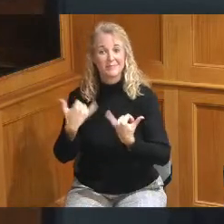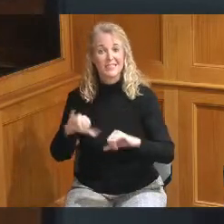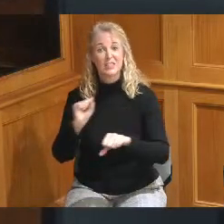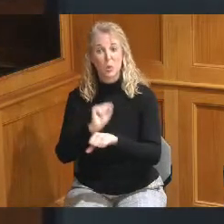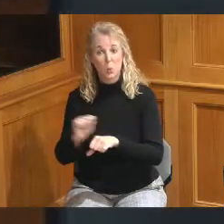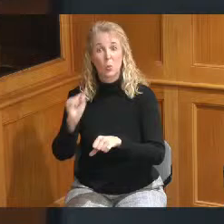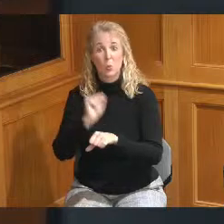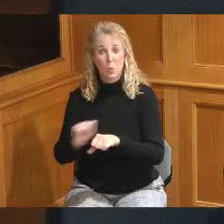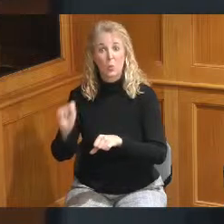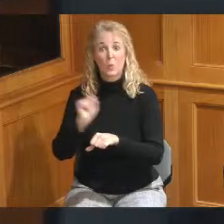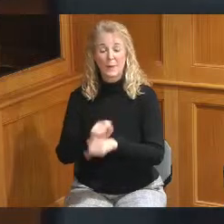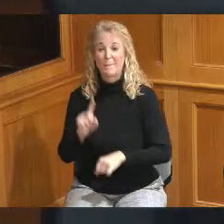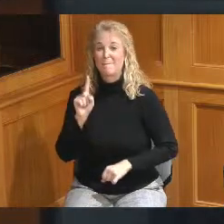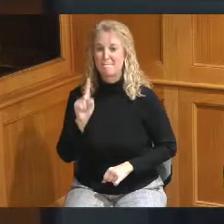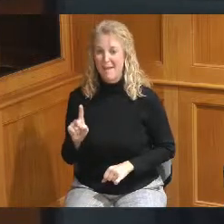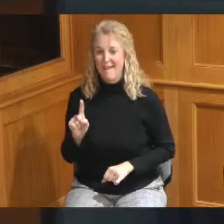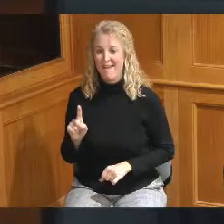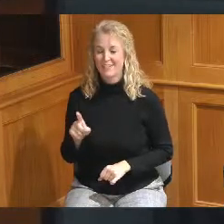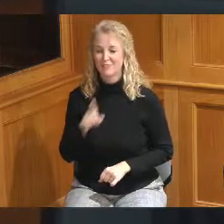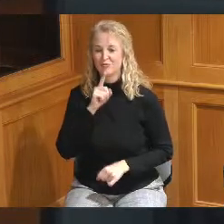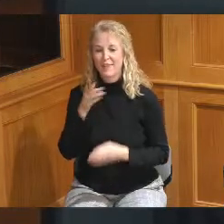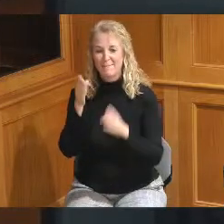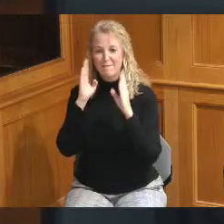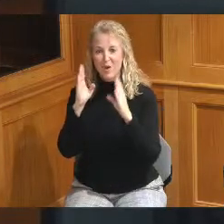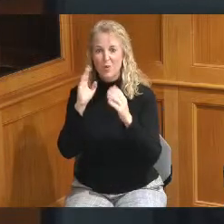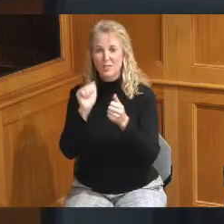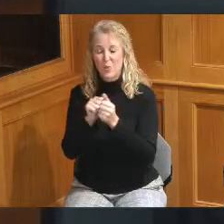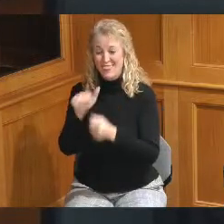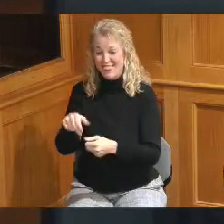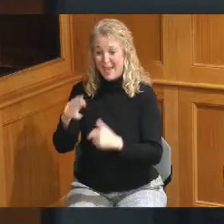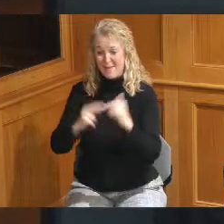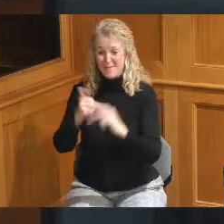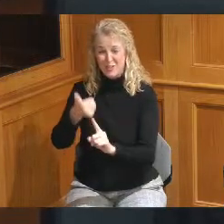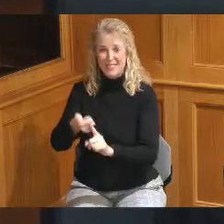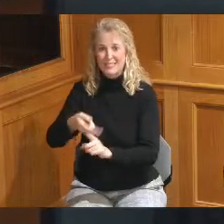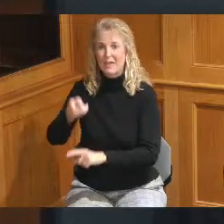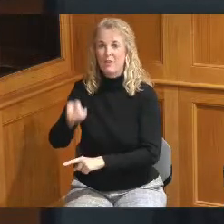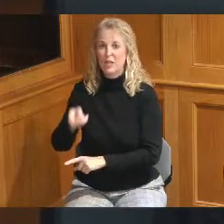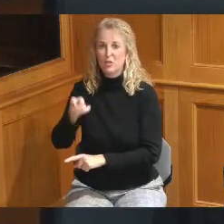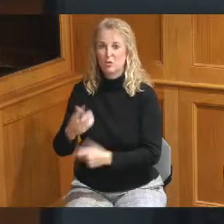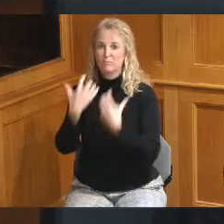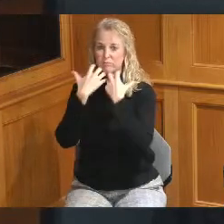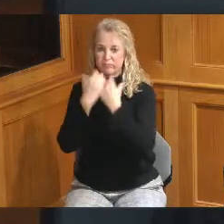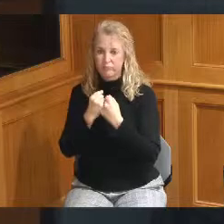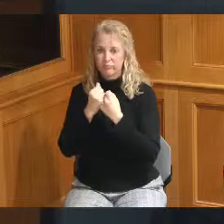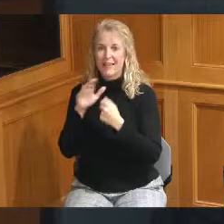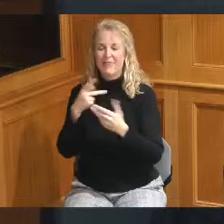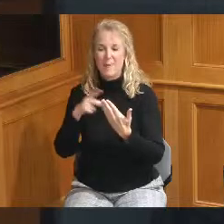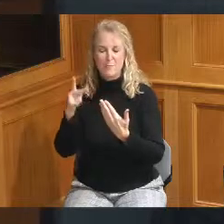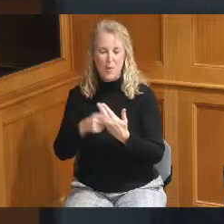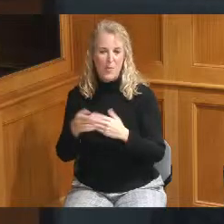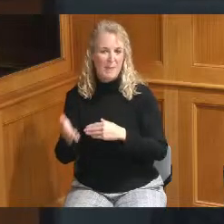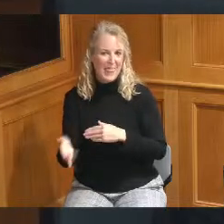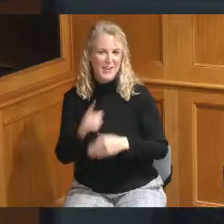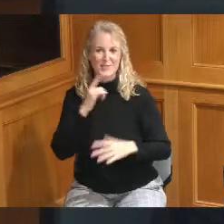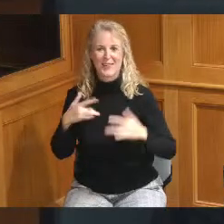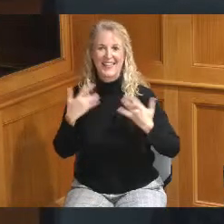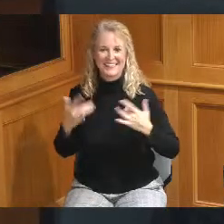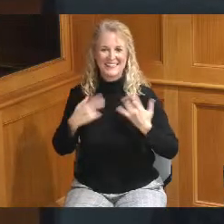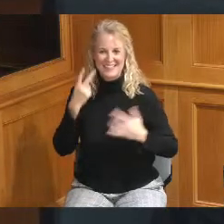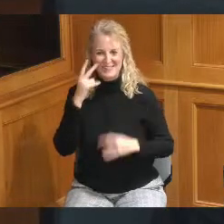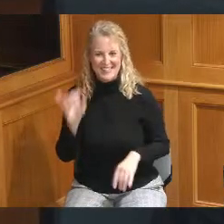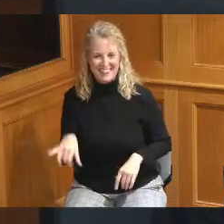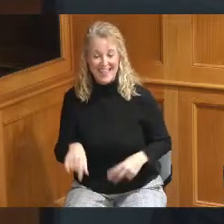work to be done, but they're paying a lot of attention to the historic nature of that building and the programming that they do for children. So I was really excited to do